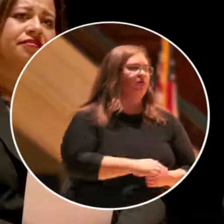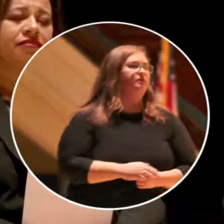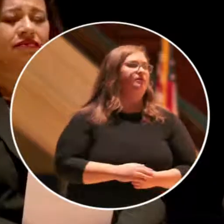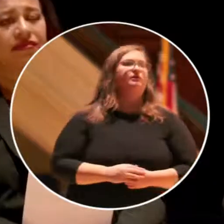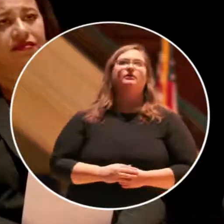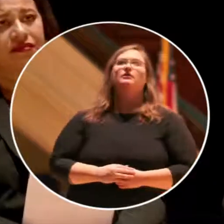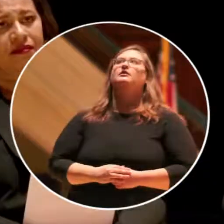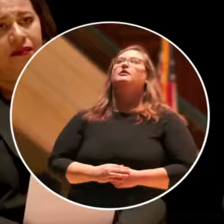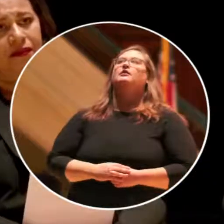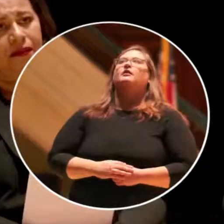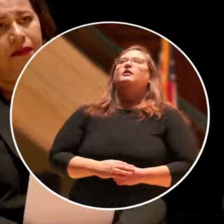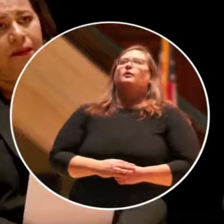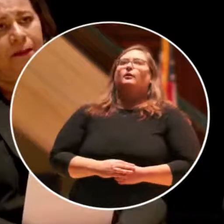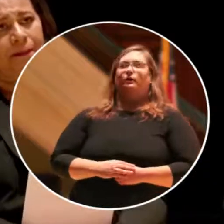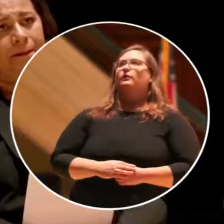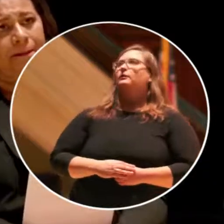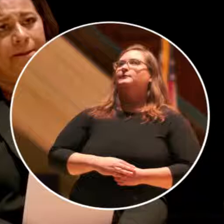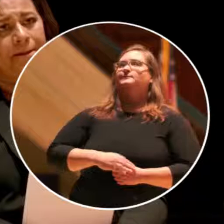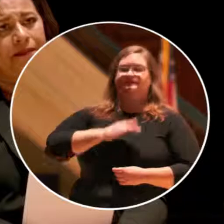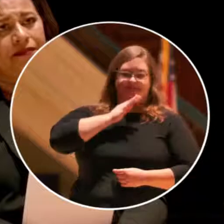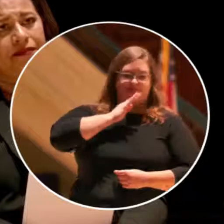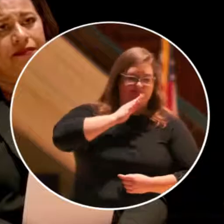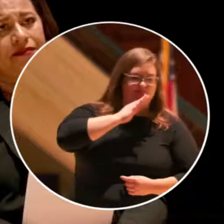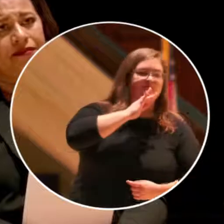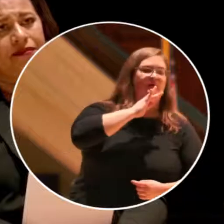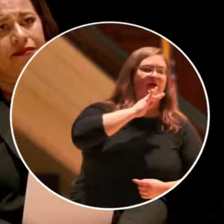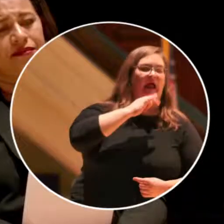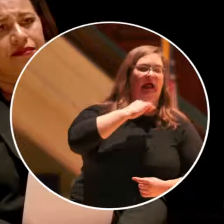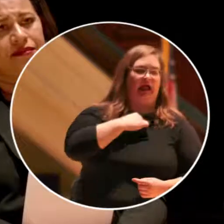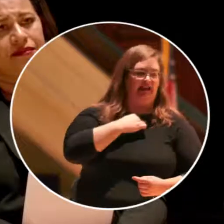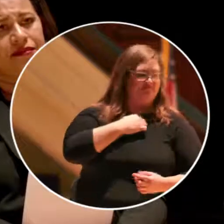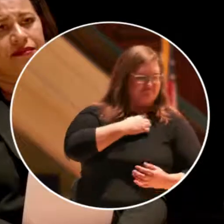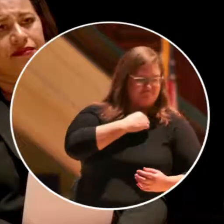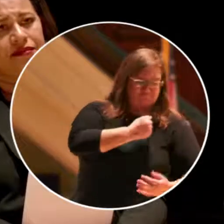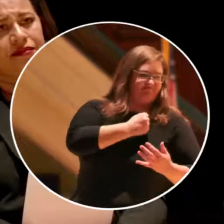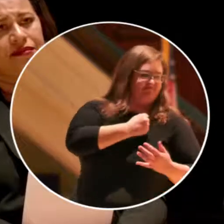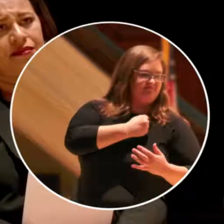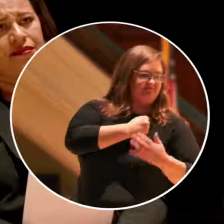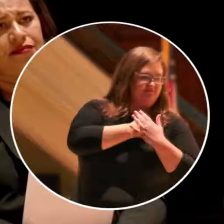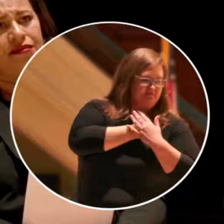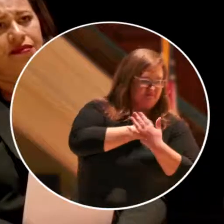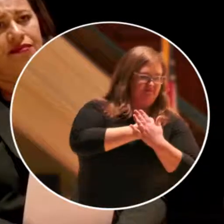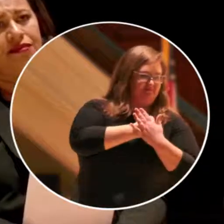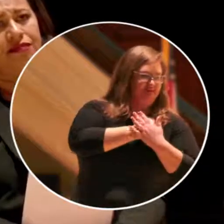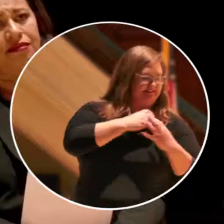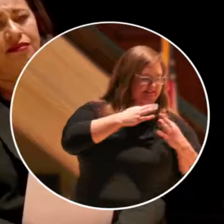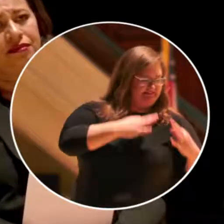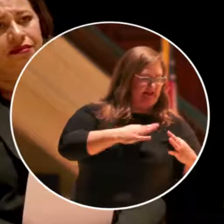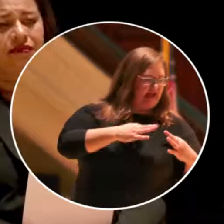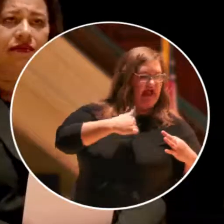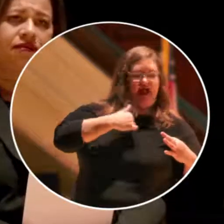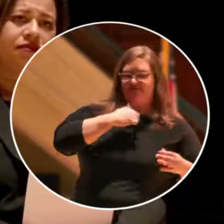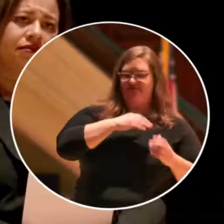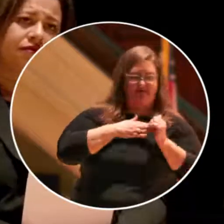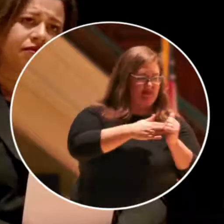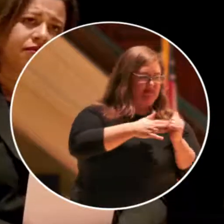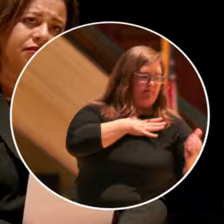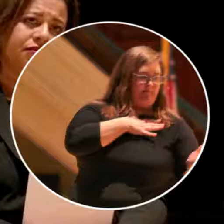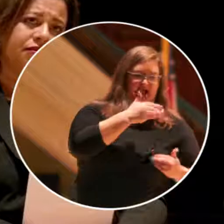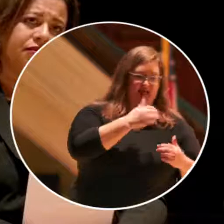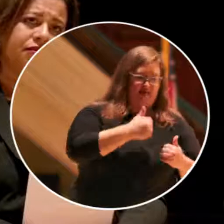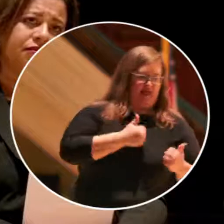And since those words left his lips, I flexed my heart muscle and I decided that is how I would lead my